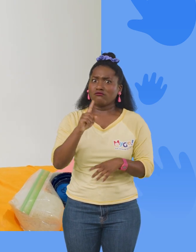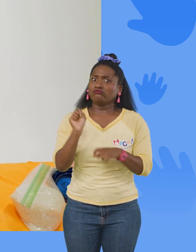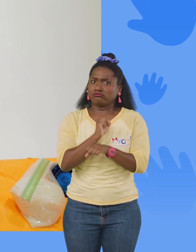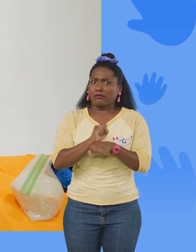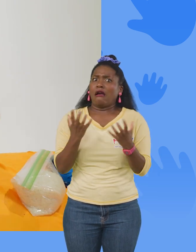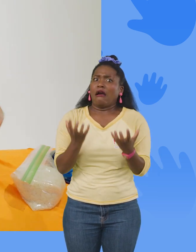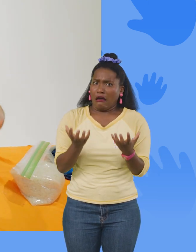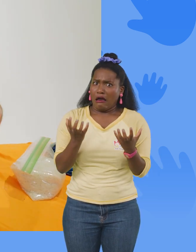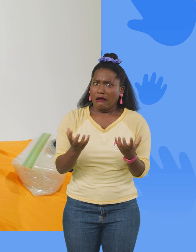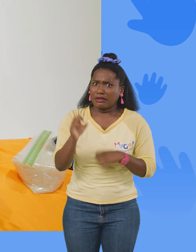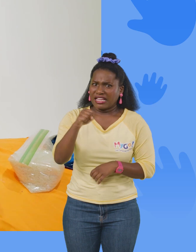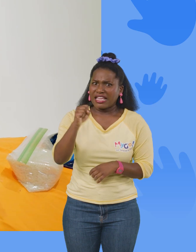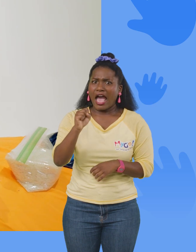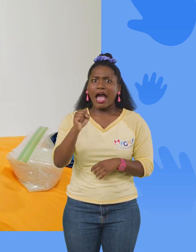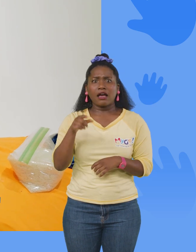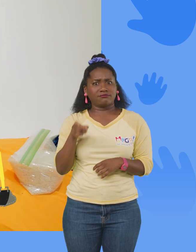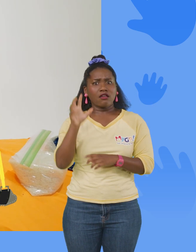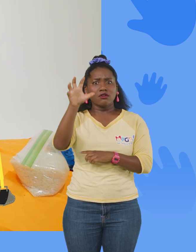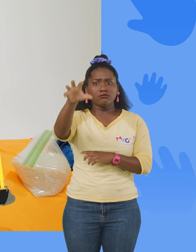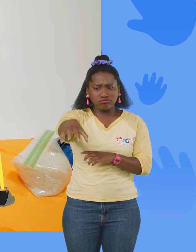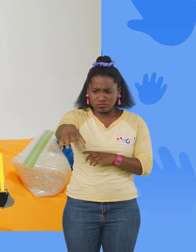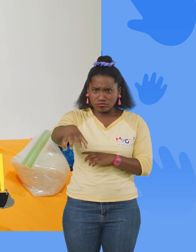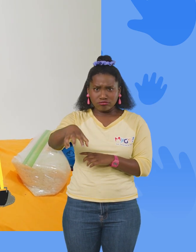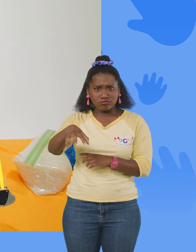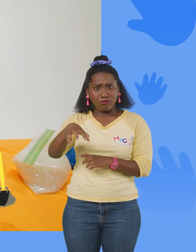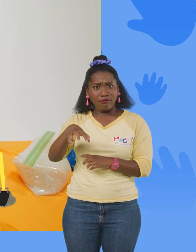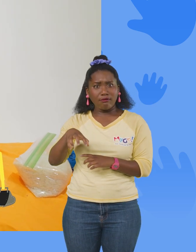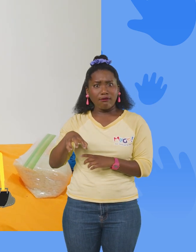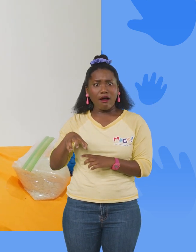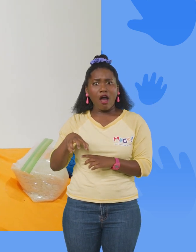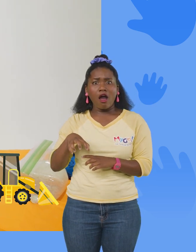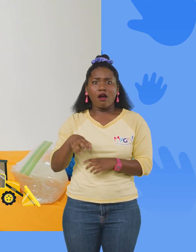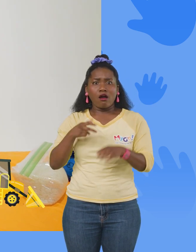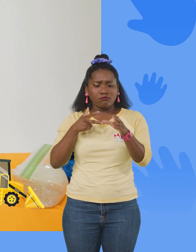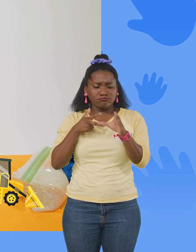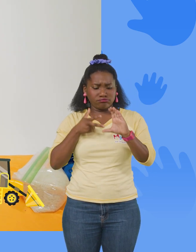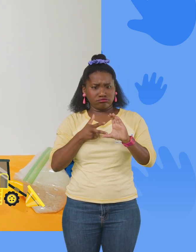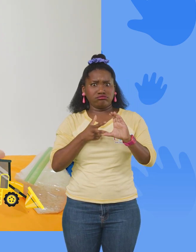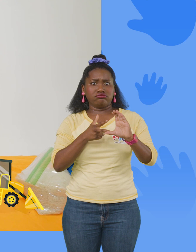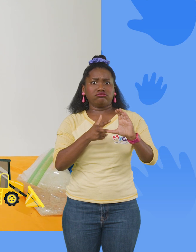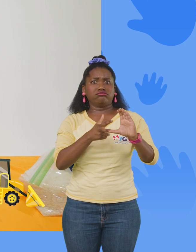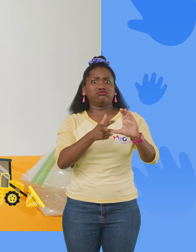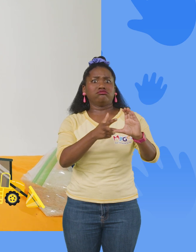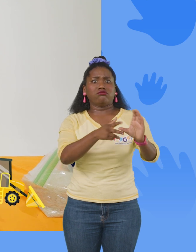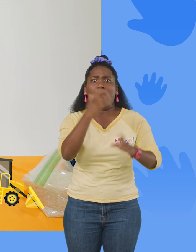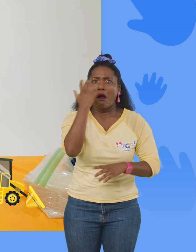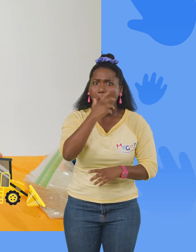really heavy. Yeah, like this excavator or this front loader.